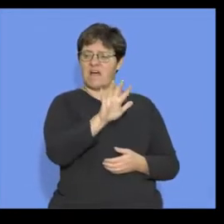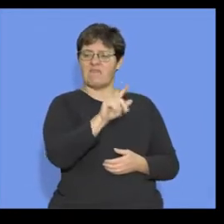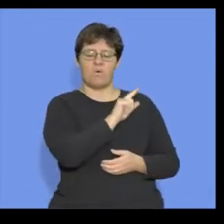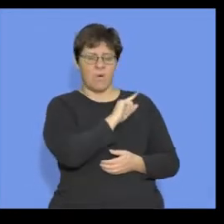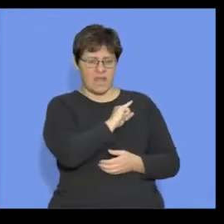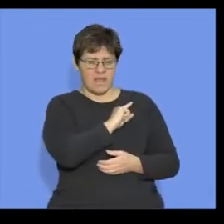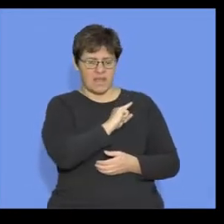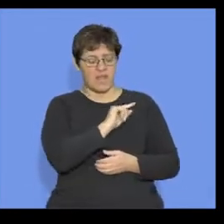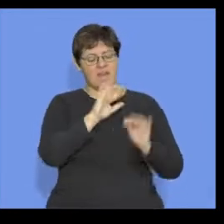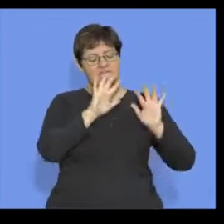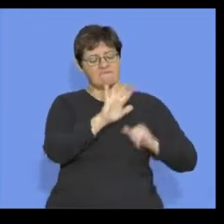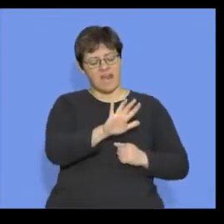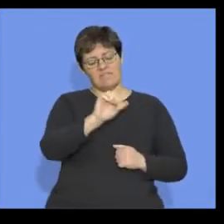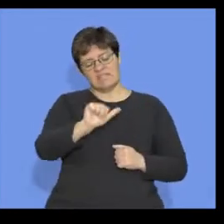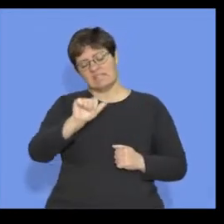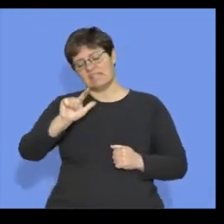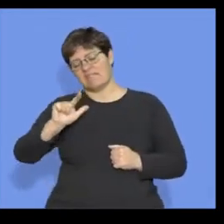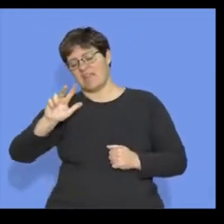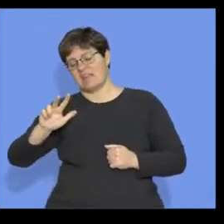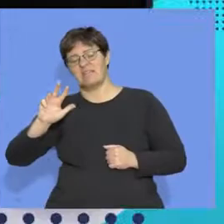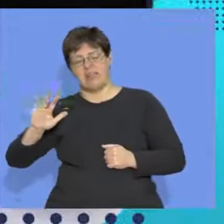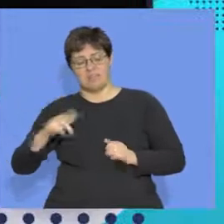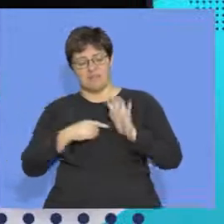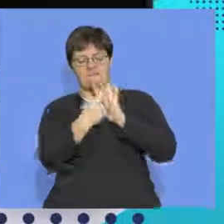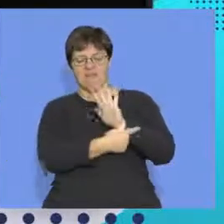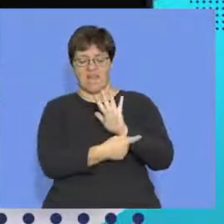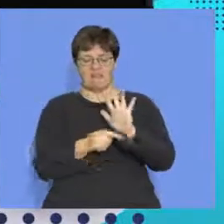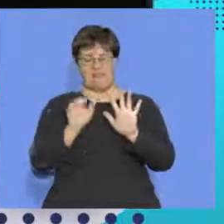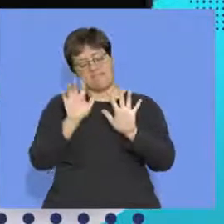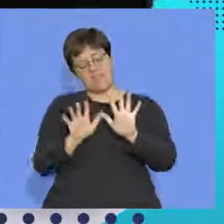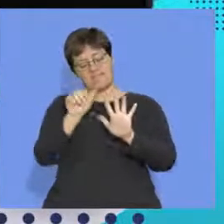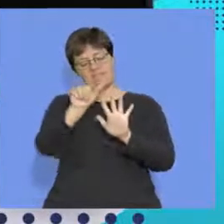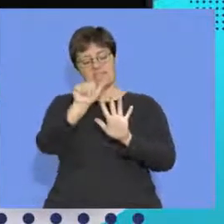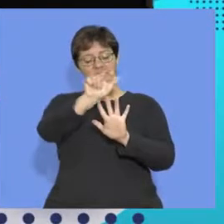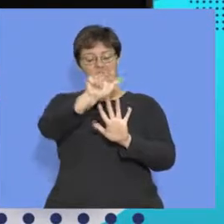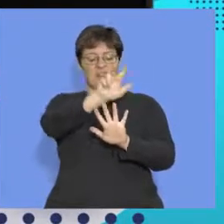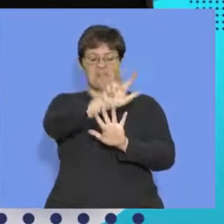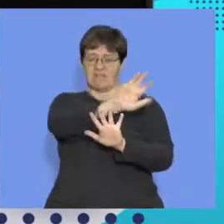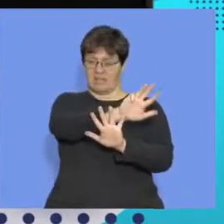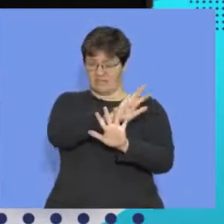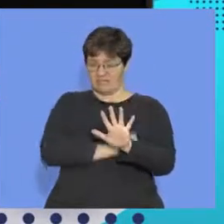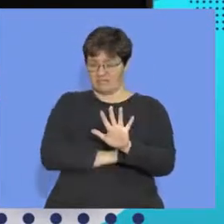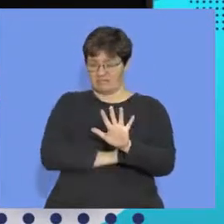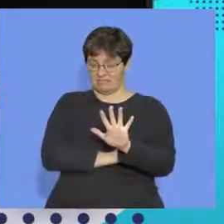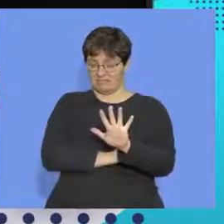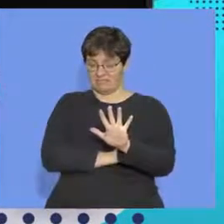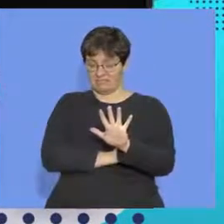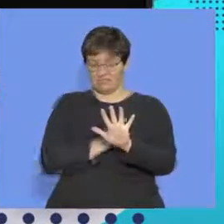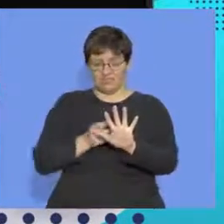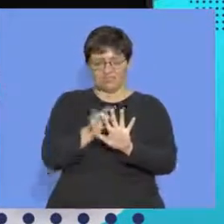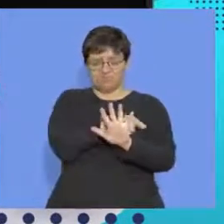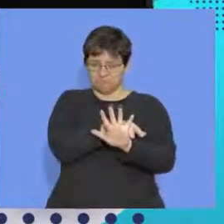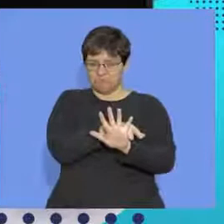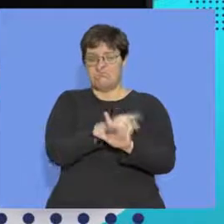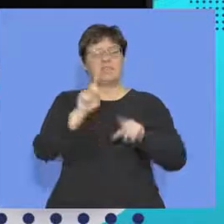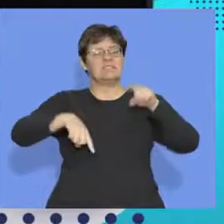Because I can use 5, 6, 7, 8, 9. I have 5 choices to choose. Okay? I have 5 ways